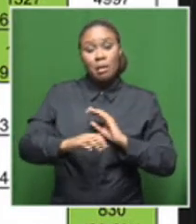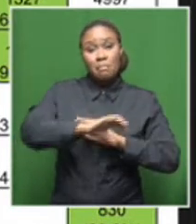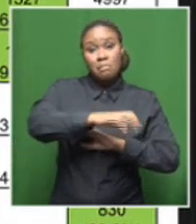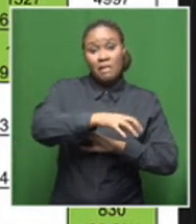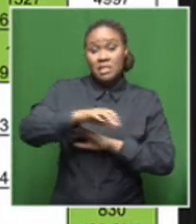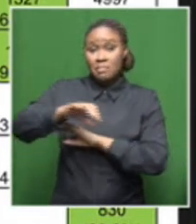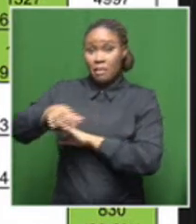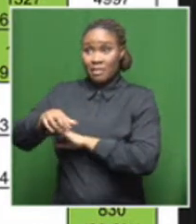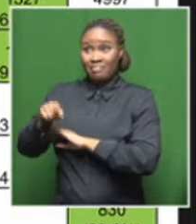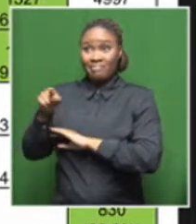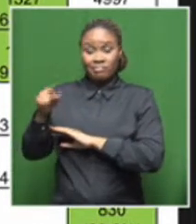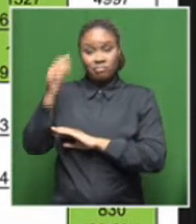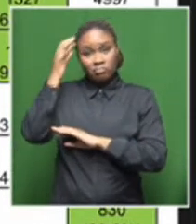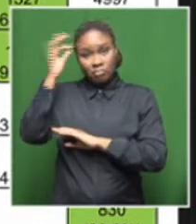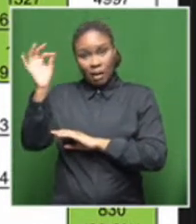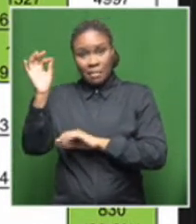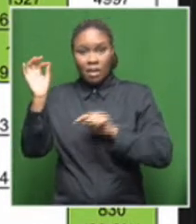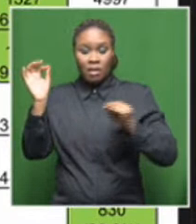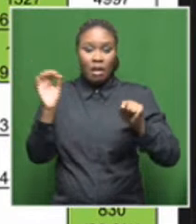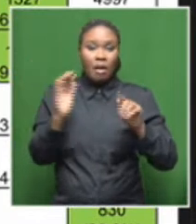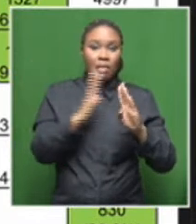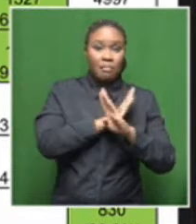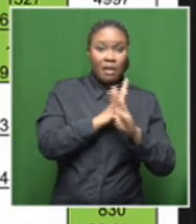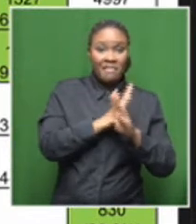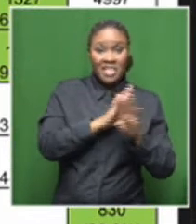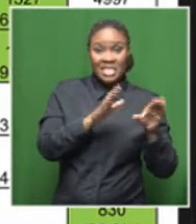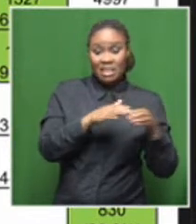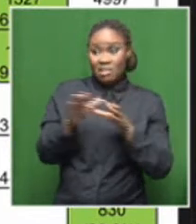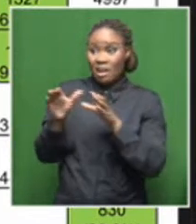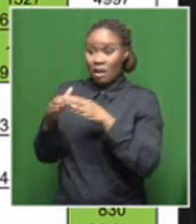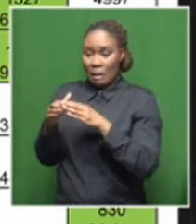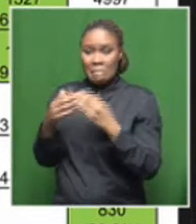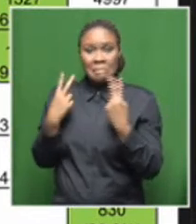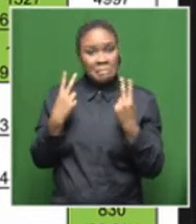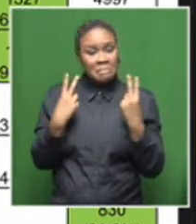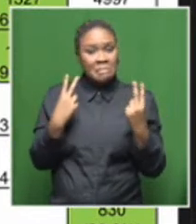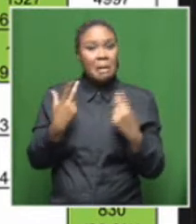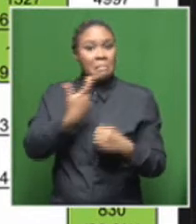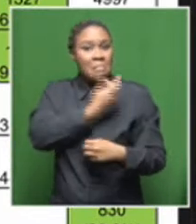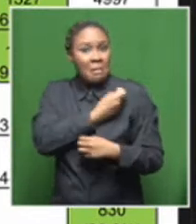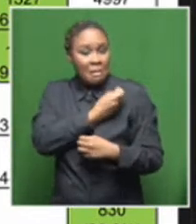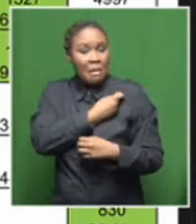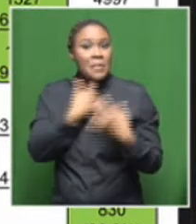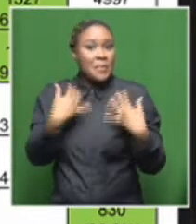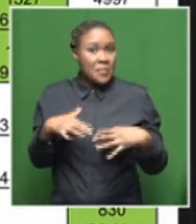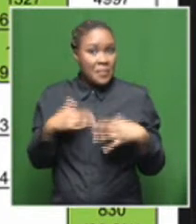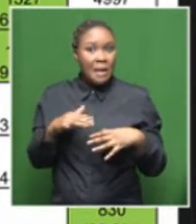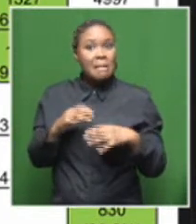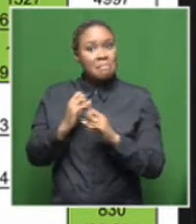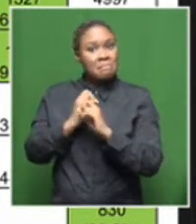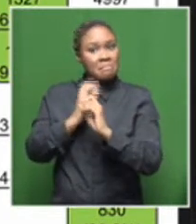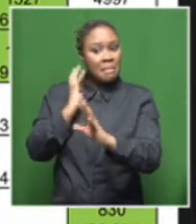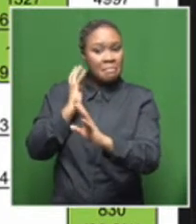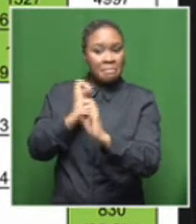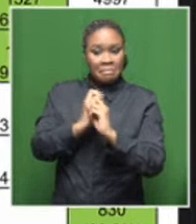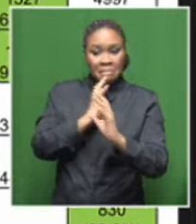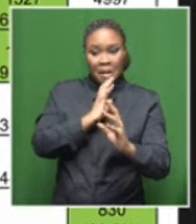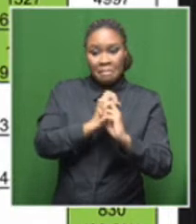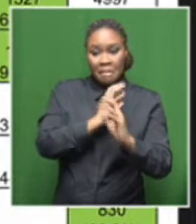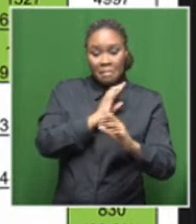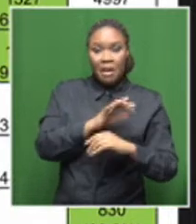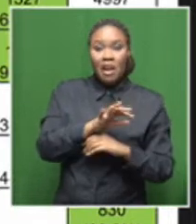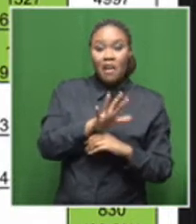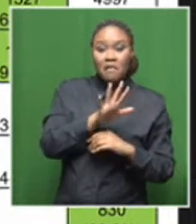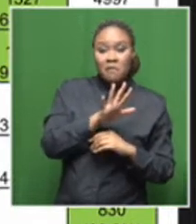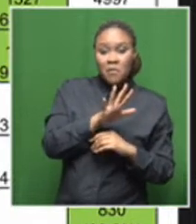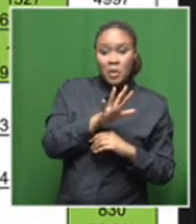public and the private sector, quite a significant positive uptake of vaccinations, 46%, 57%, and so on.